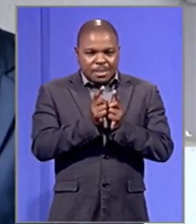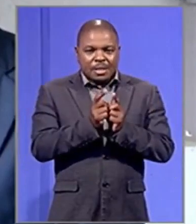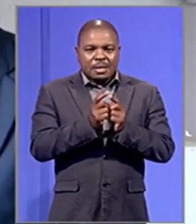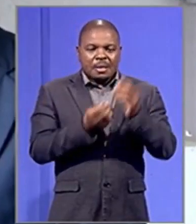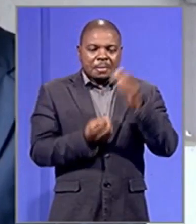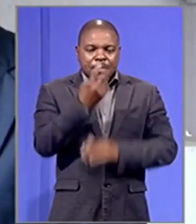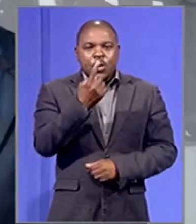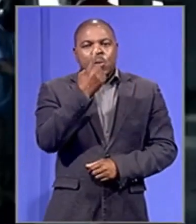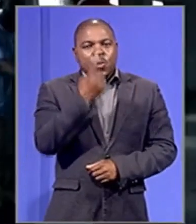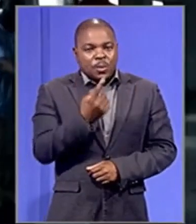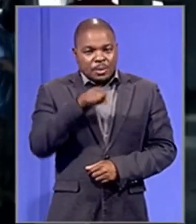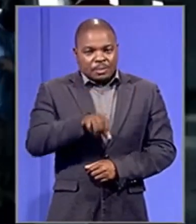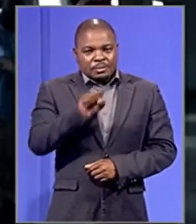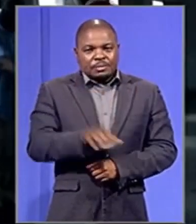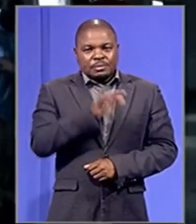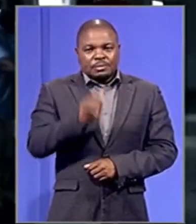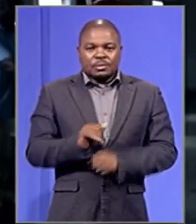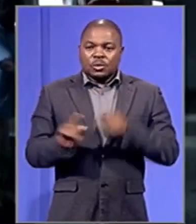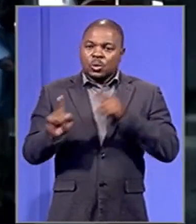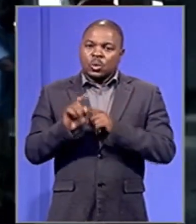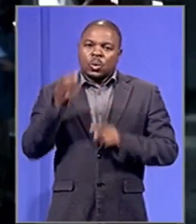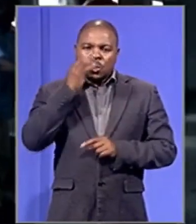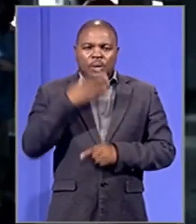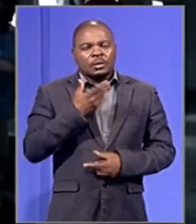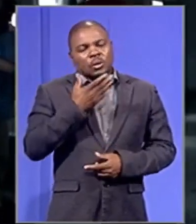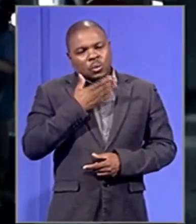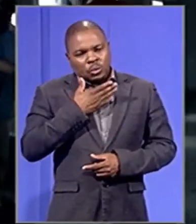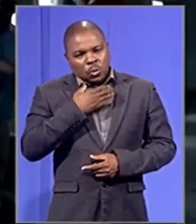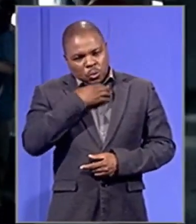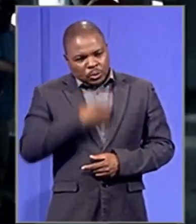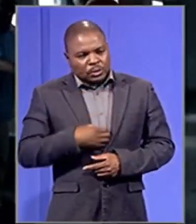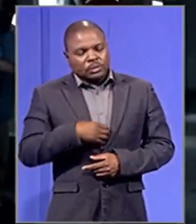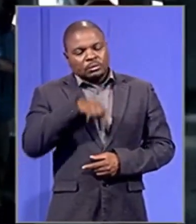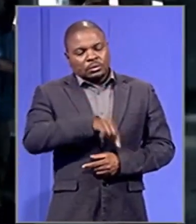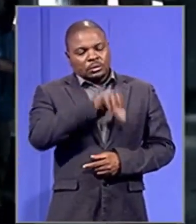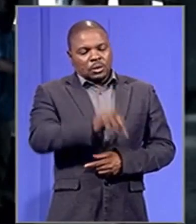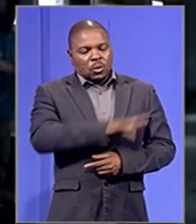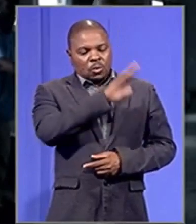mo nageng. Mathato a re o eletsa go kopana le presidente